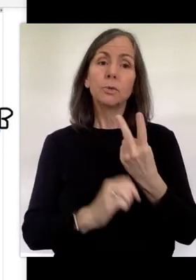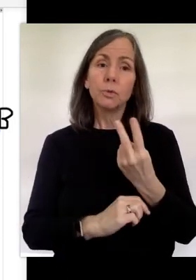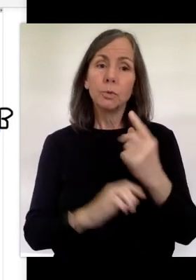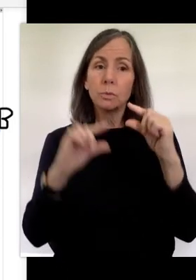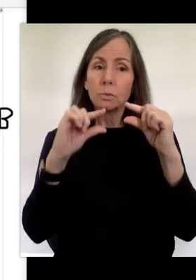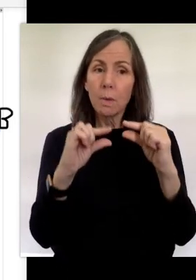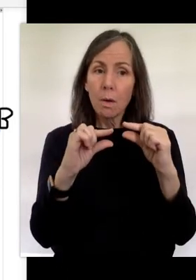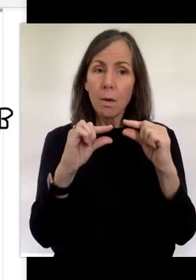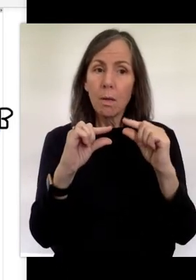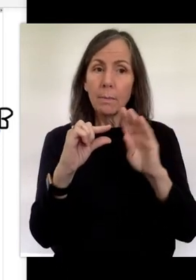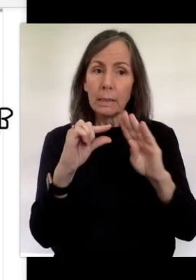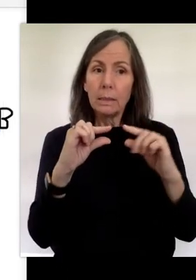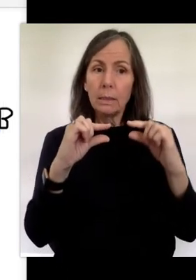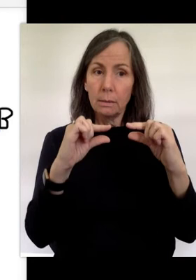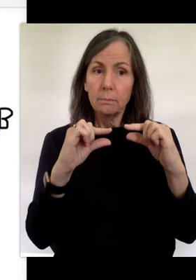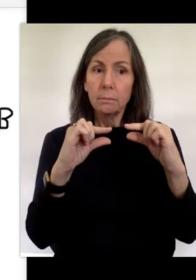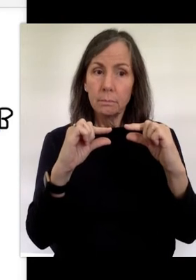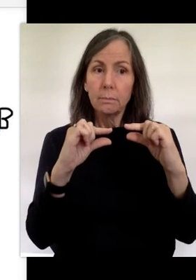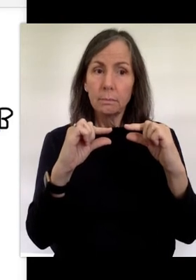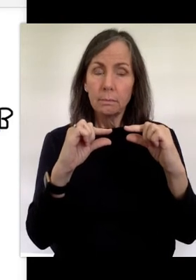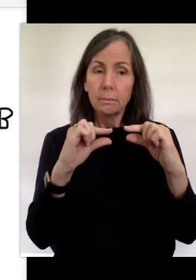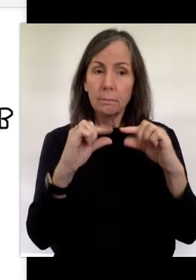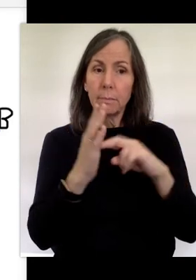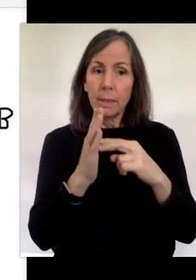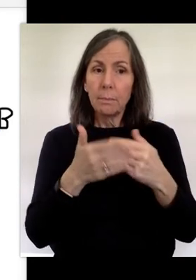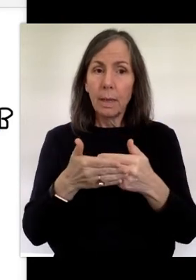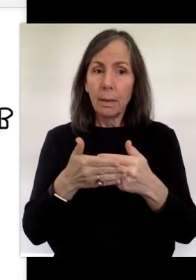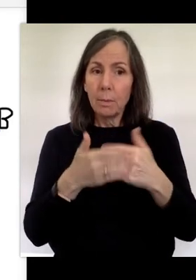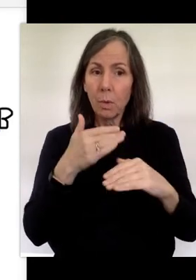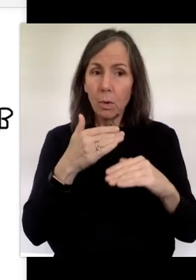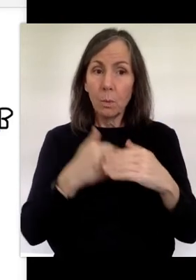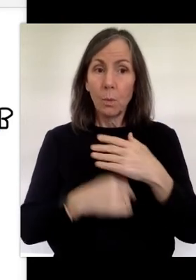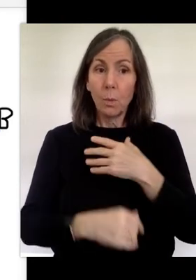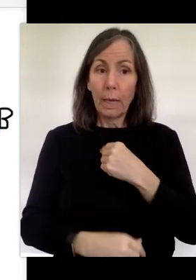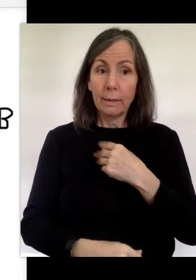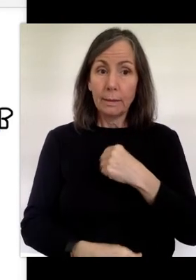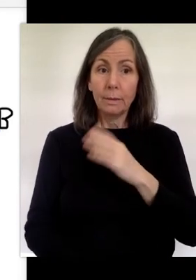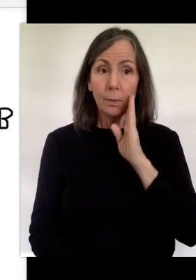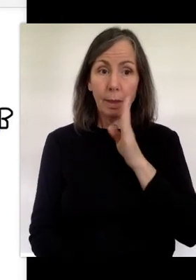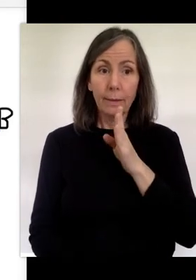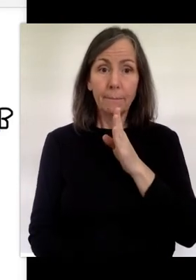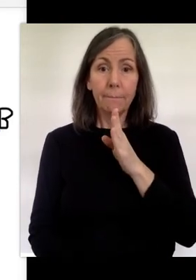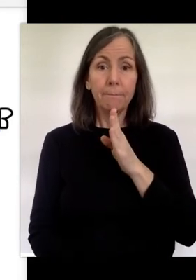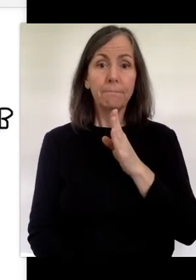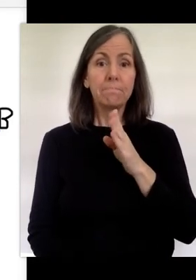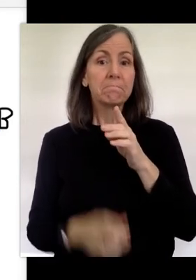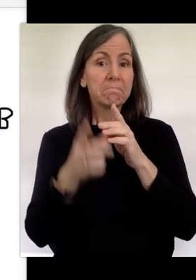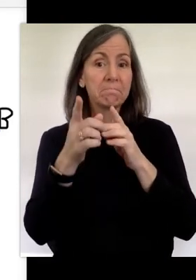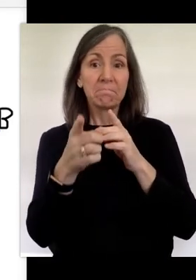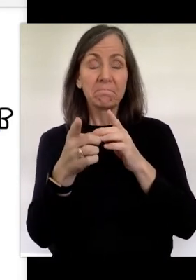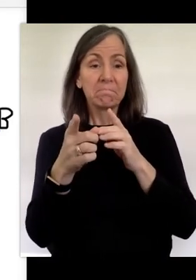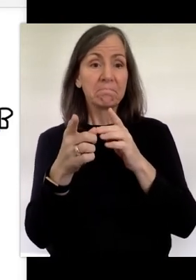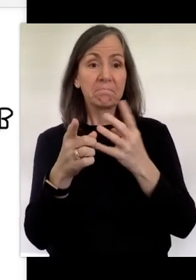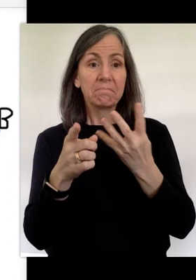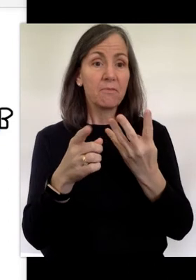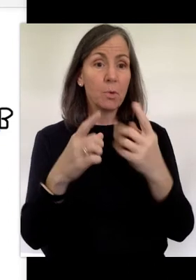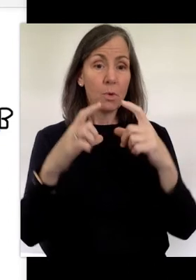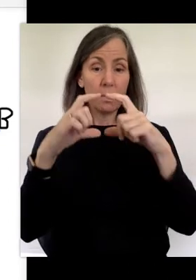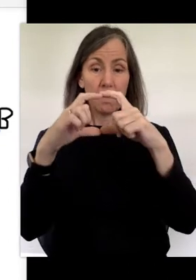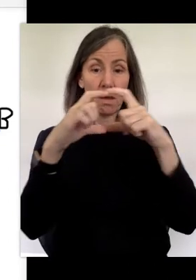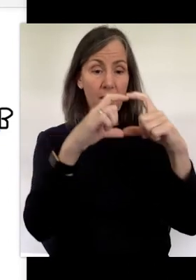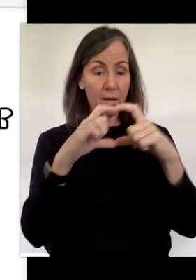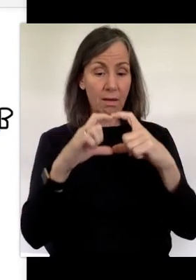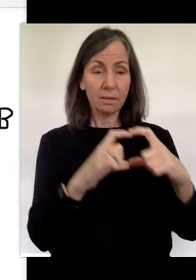letters. So if we look at our 4 boxes here, none of them have 2 little